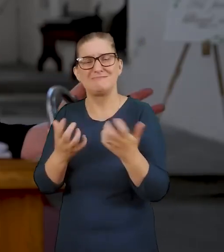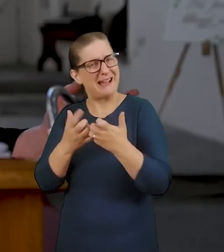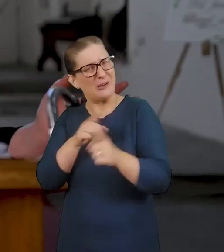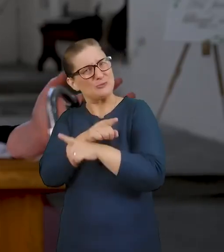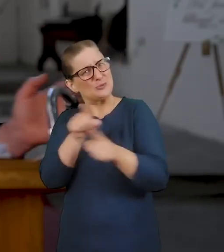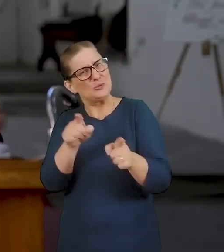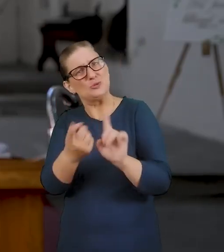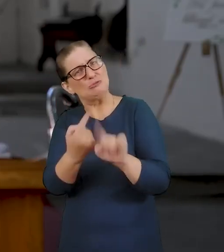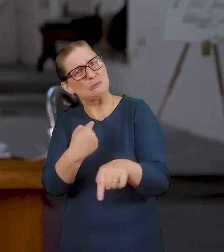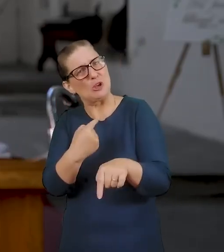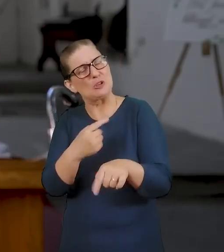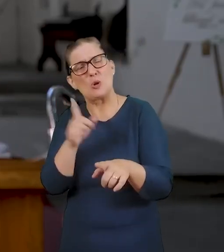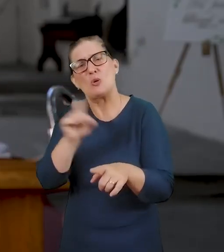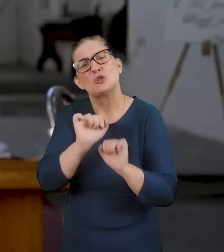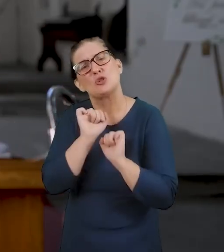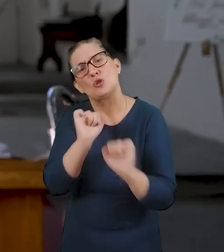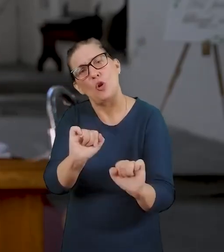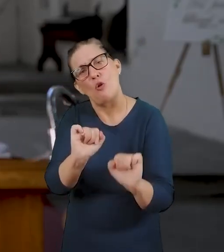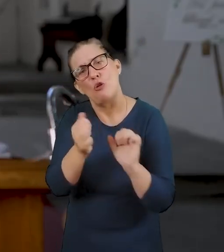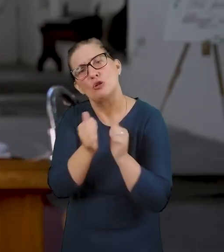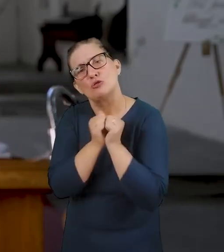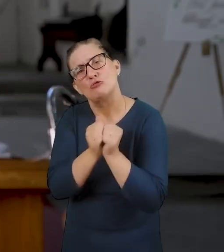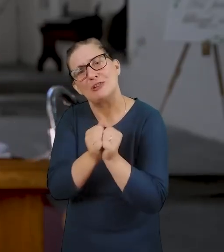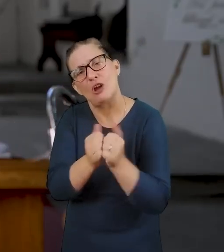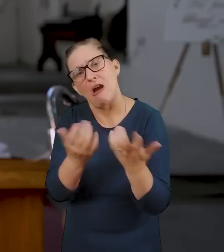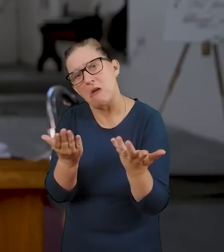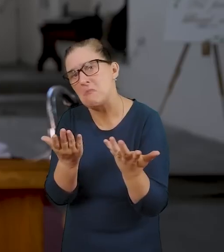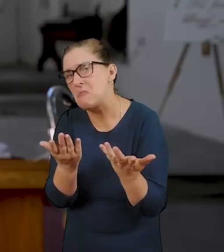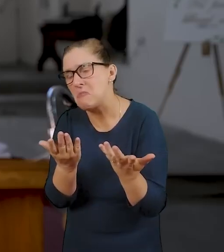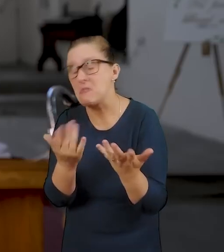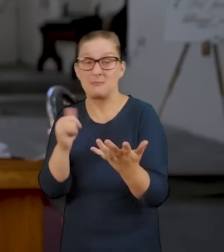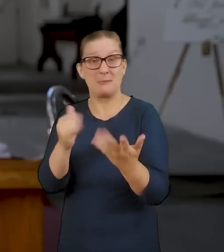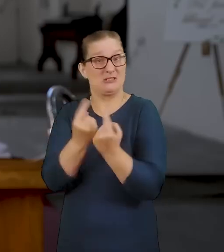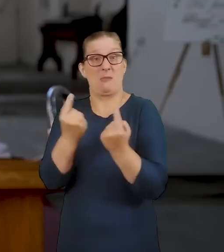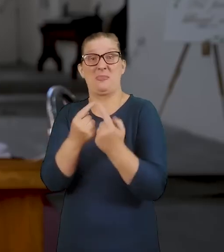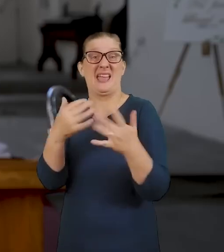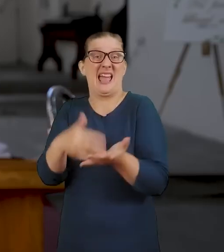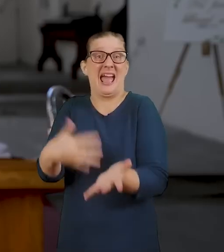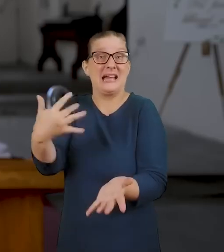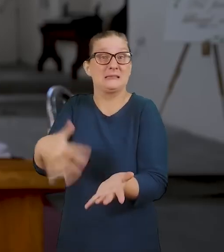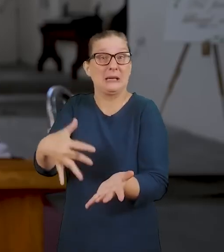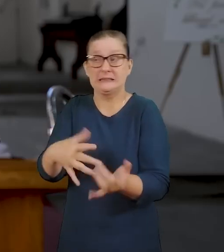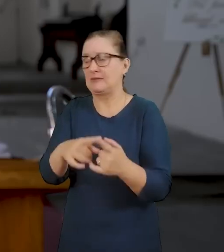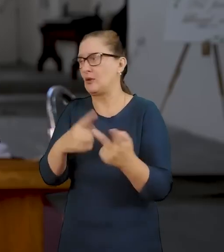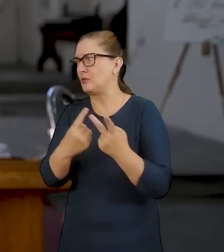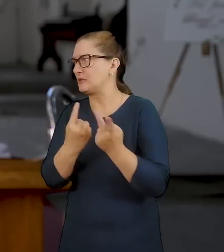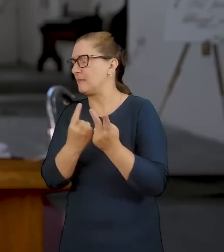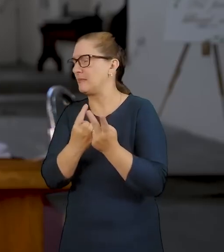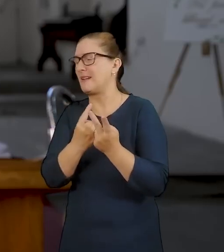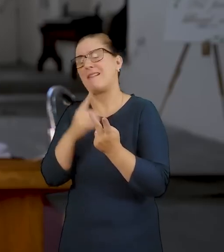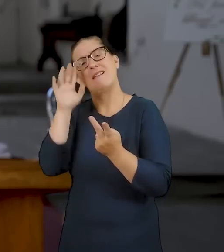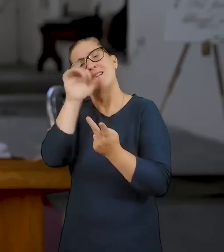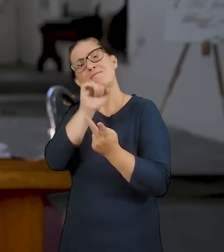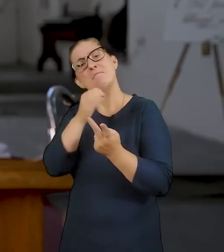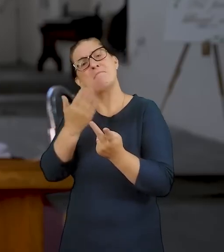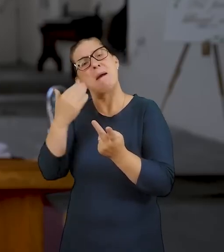love, children. How would you respond? How would your answer be similar? Perhaps an expensive item